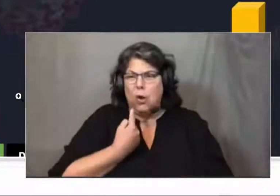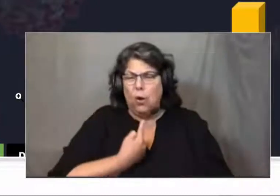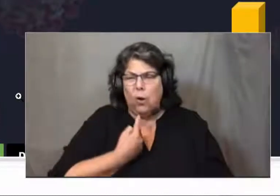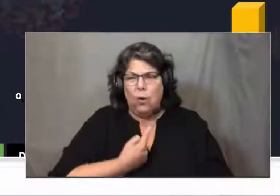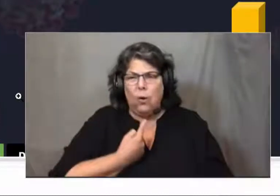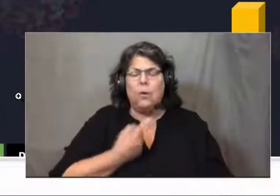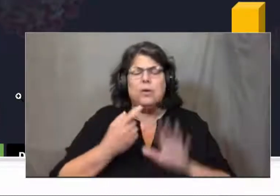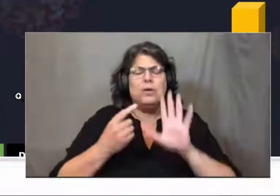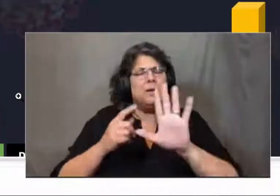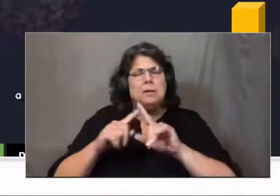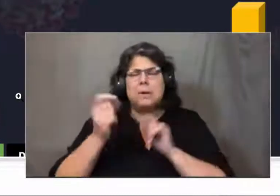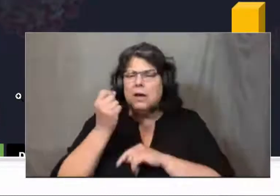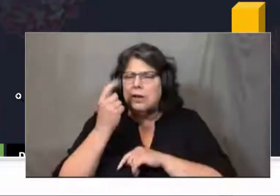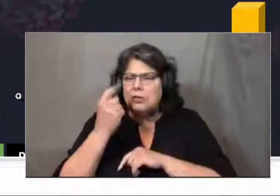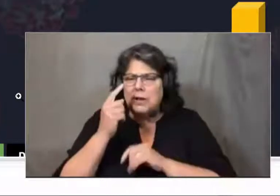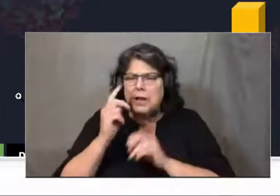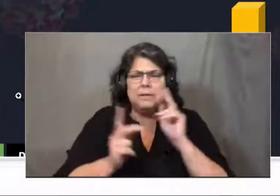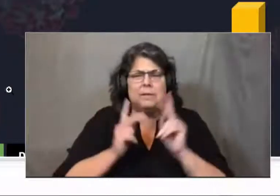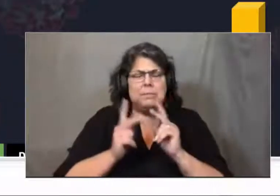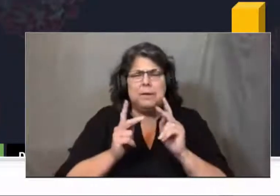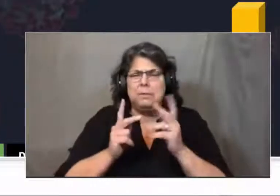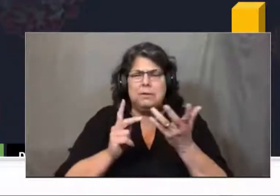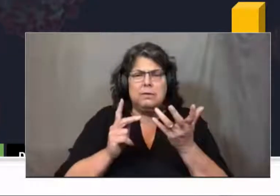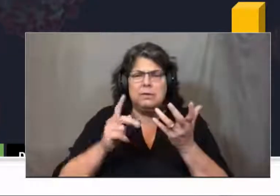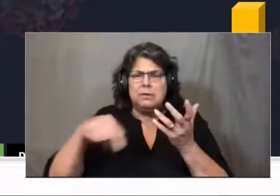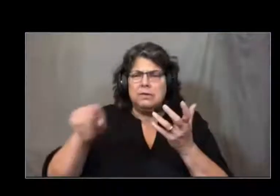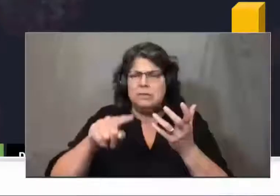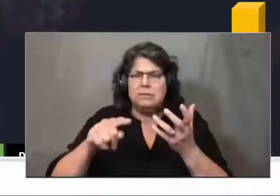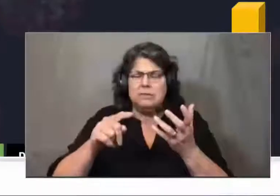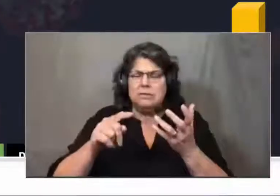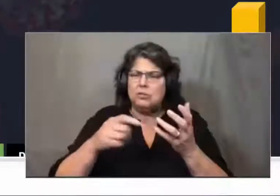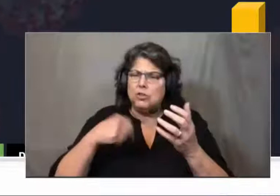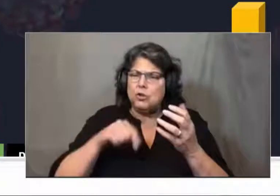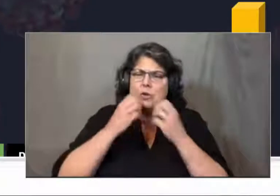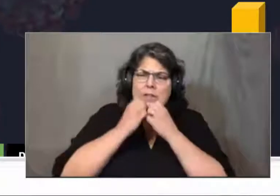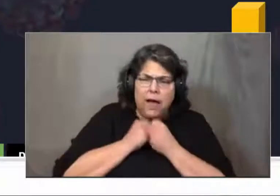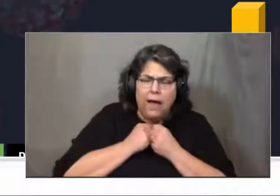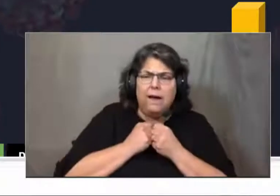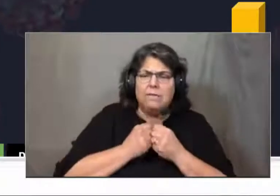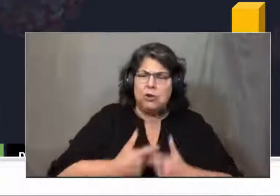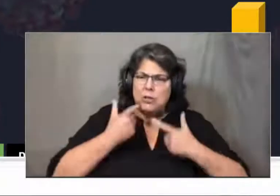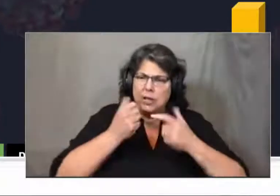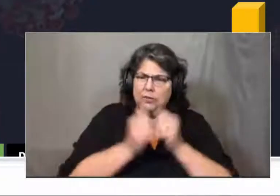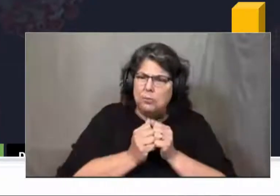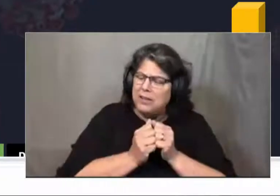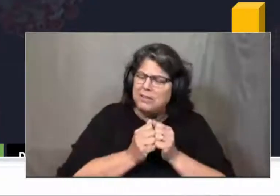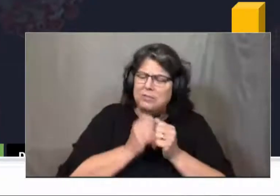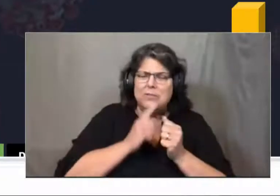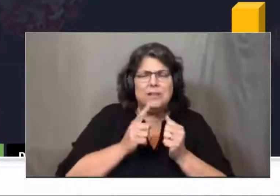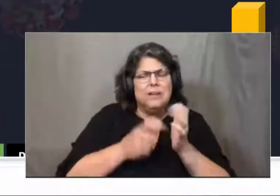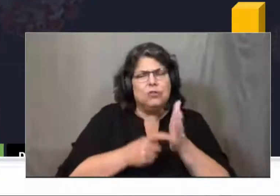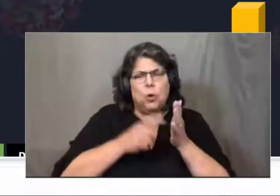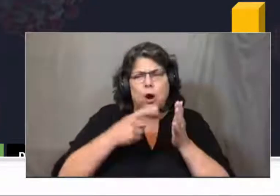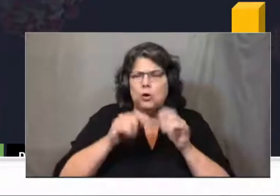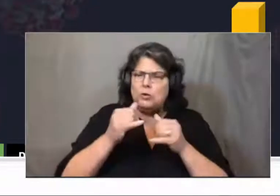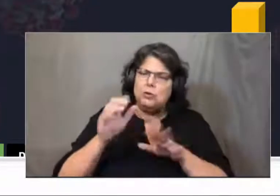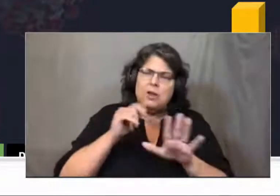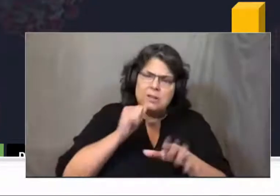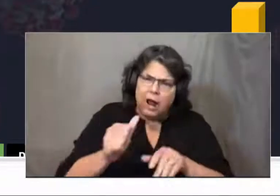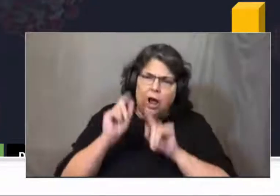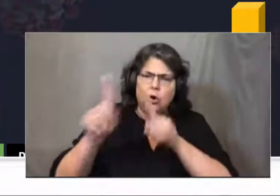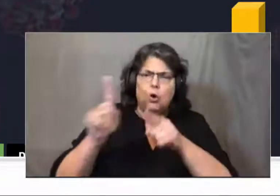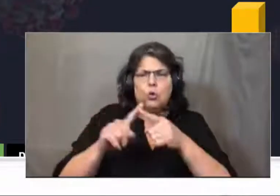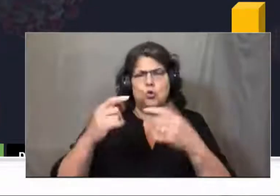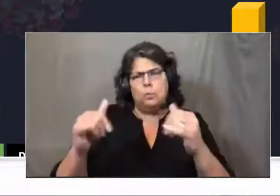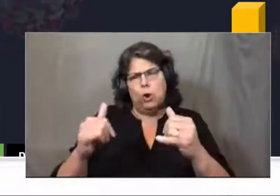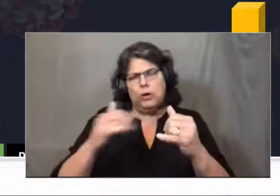in your household, the people that you love, depend on staying away from those parties. I want to remind people